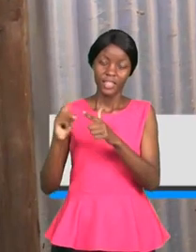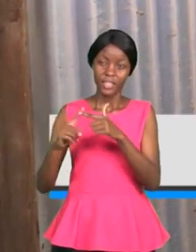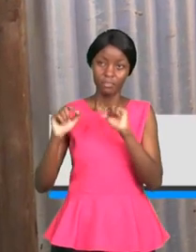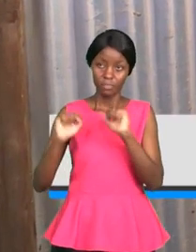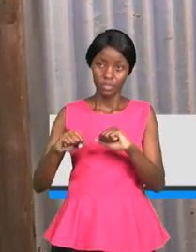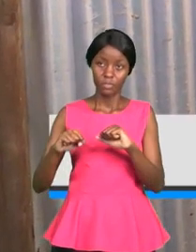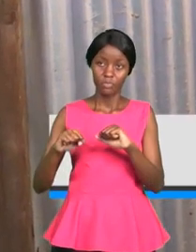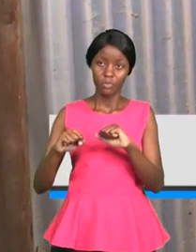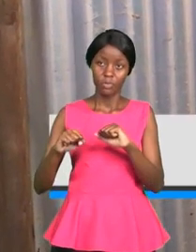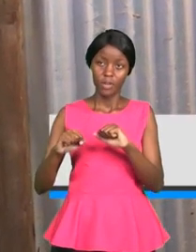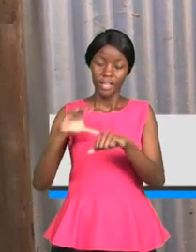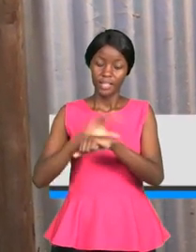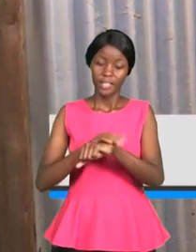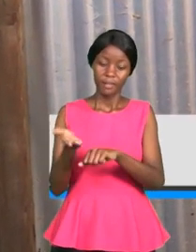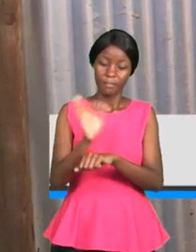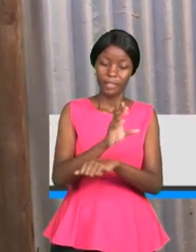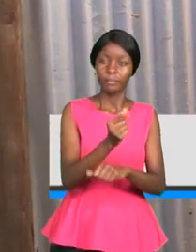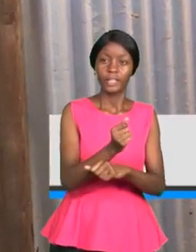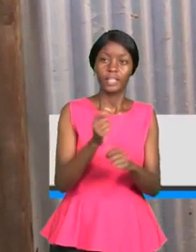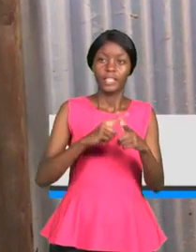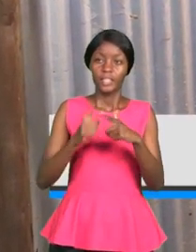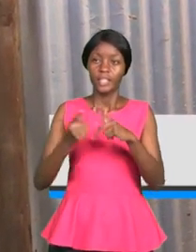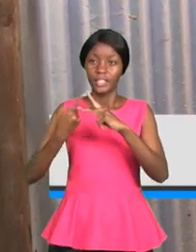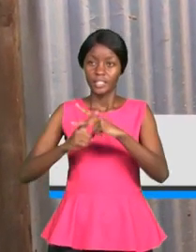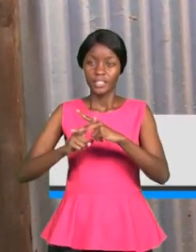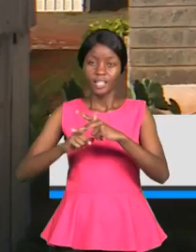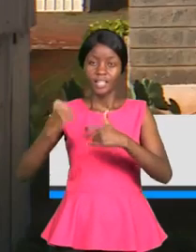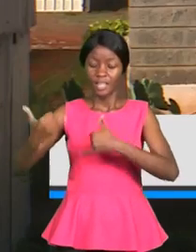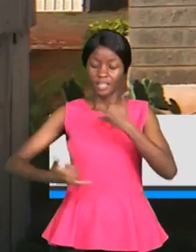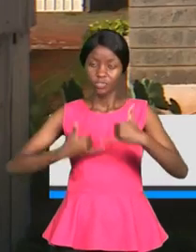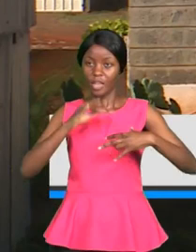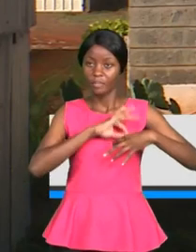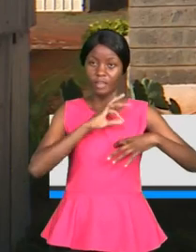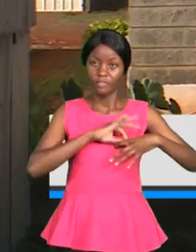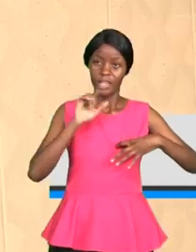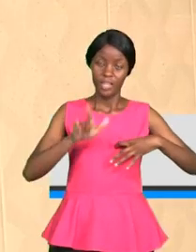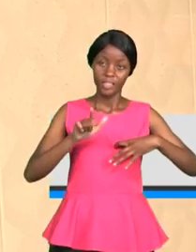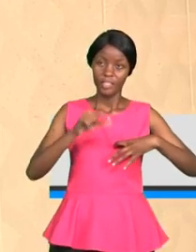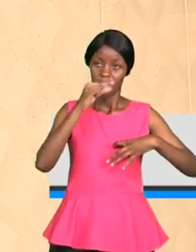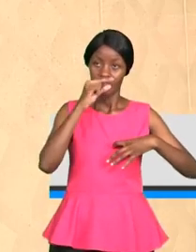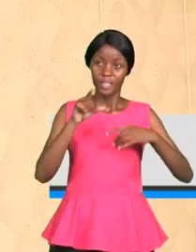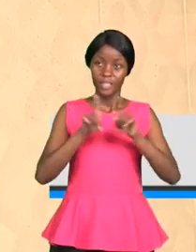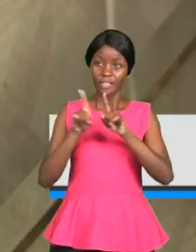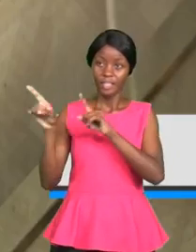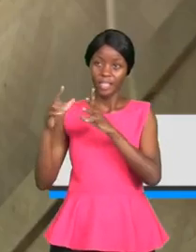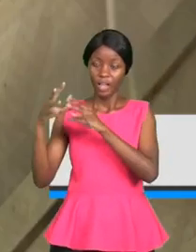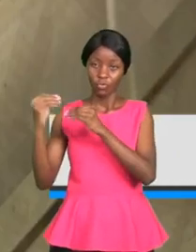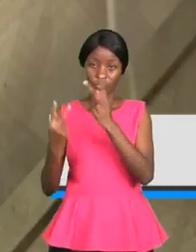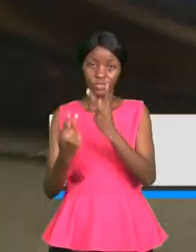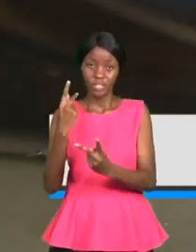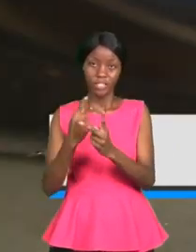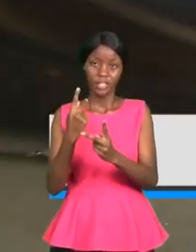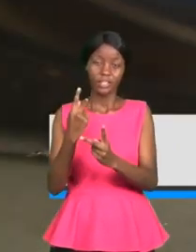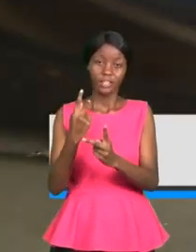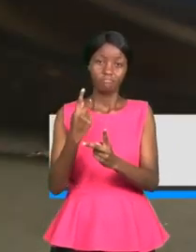to recover that money and now start enjoying the benefits of biogas. Albert then took us to his kitchen to prepare herbal